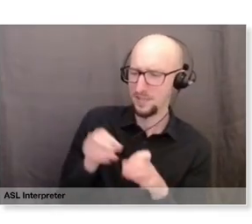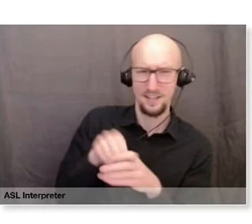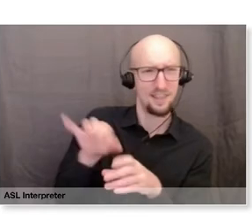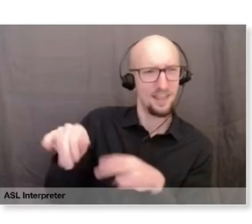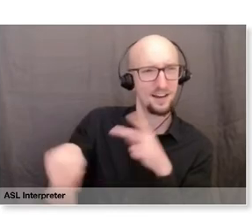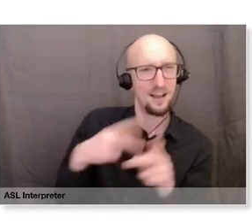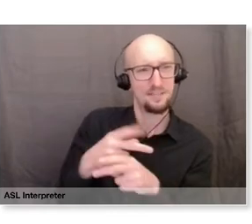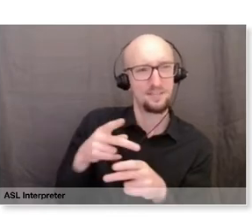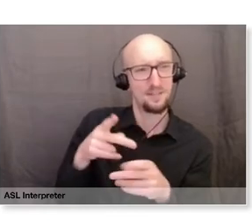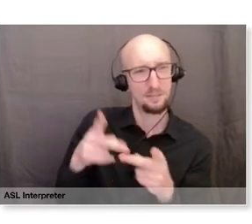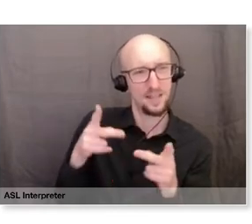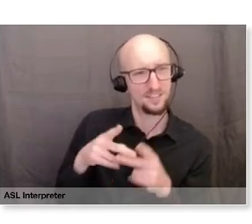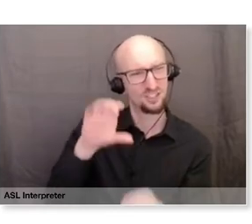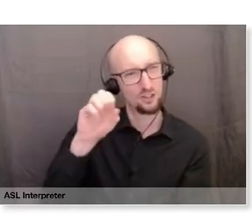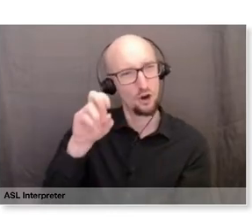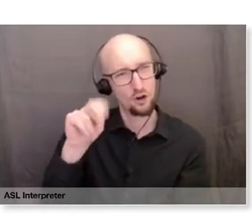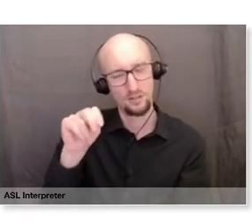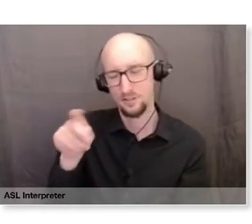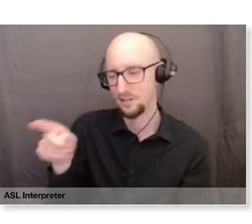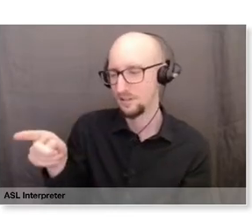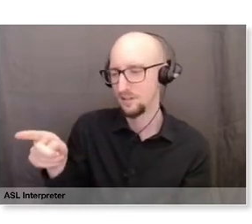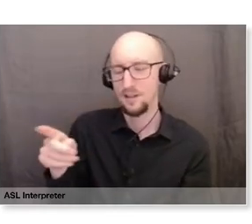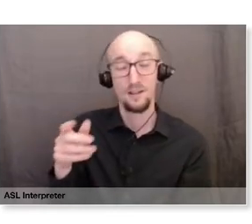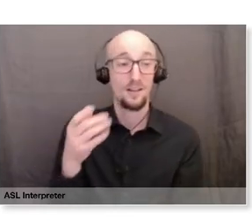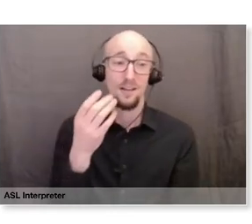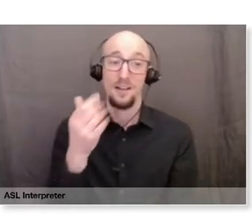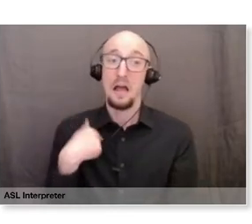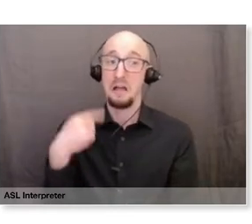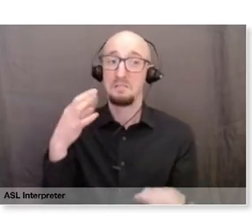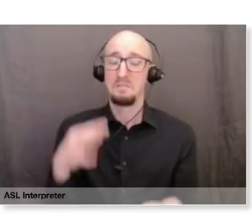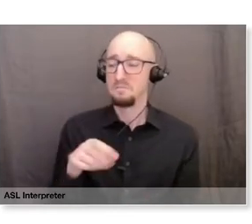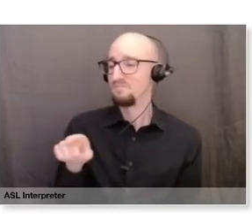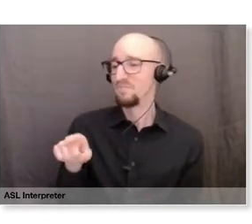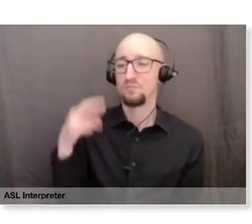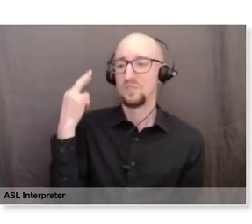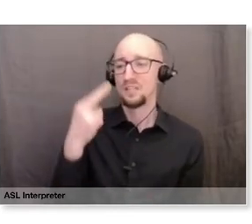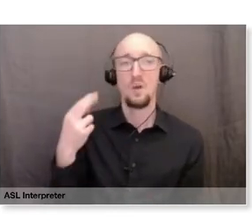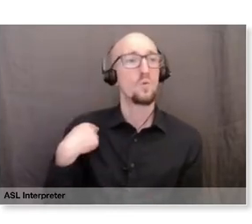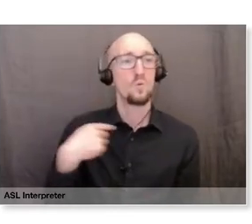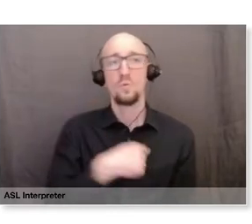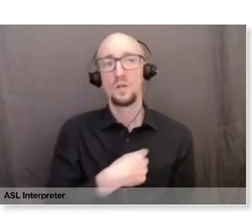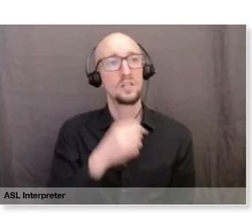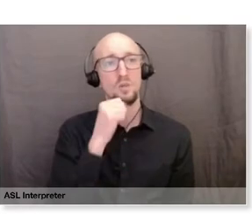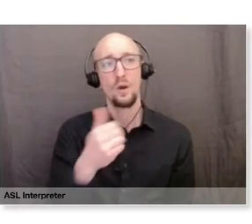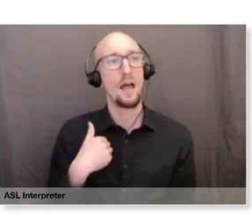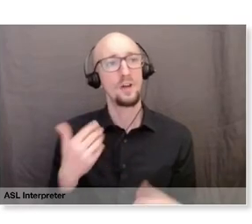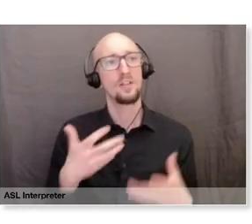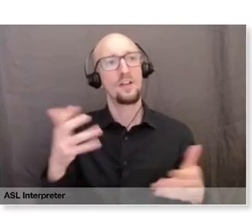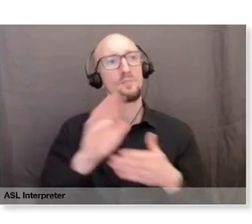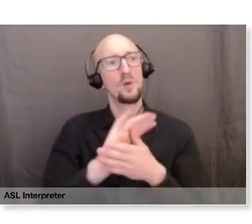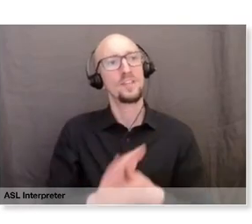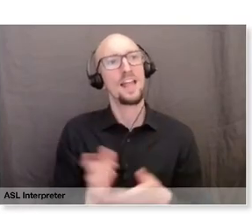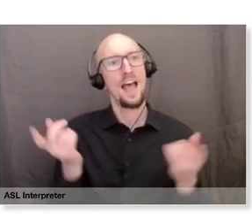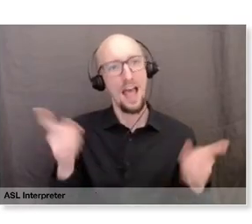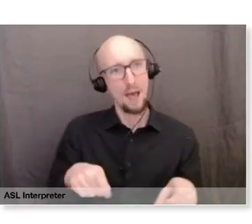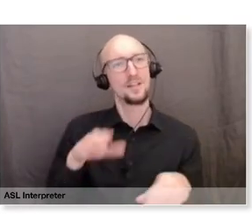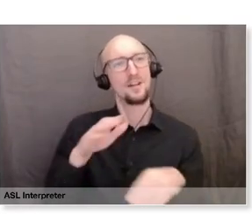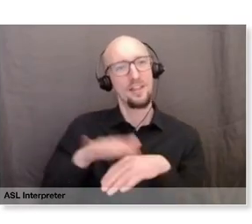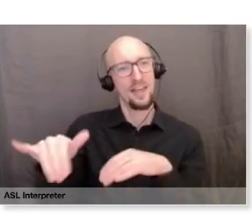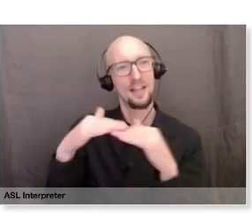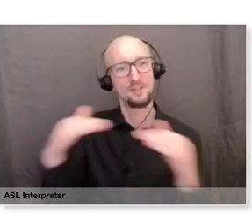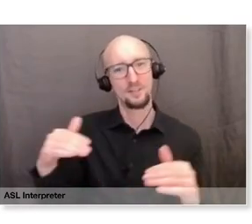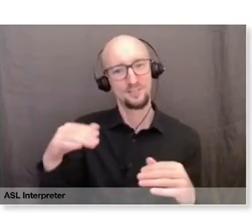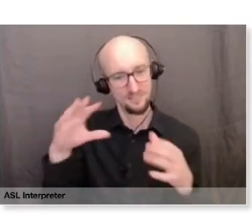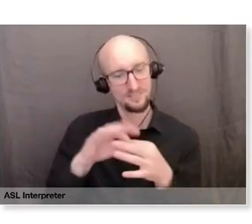finally, my conclusion was finally that we don't actually have a lot of movies taking place at the particle physics level. So there